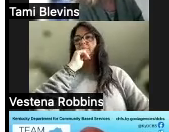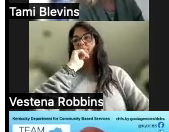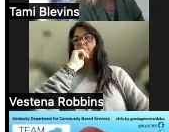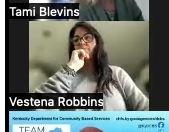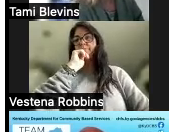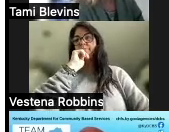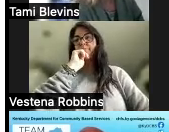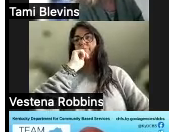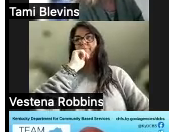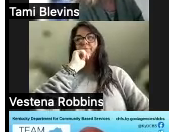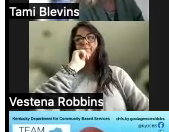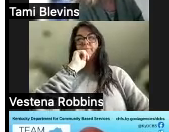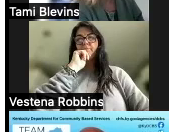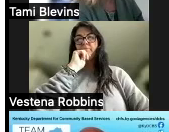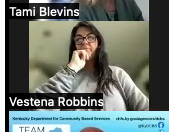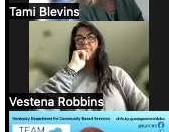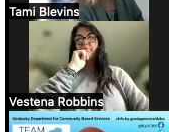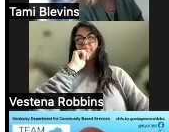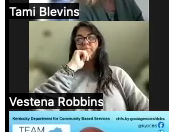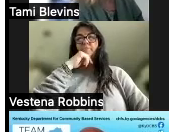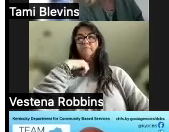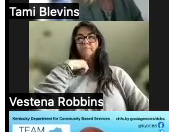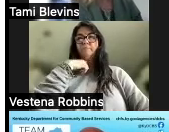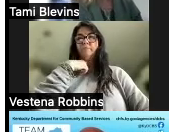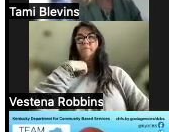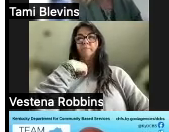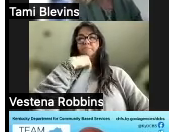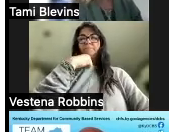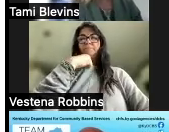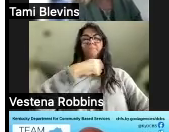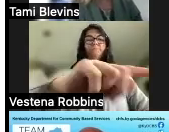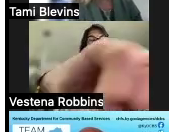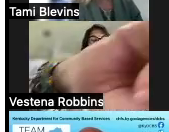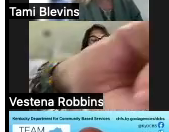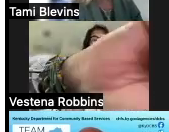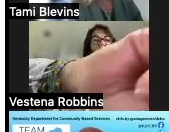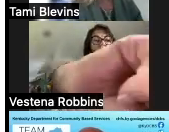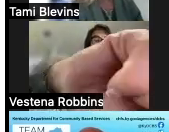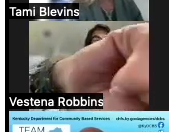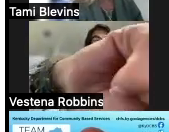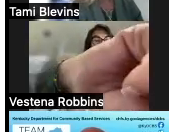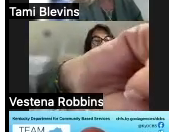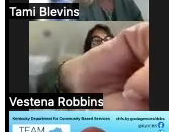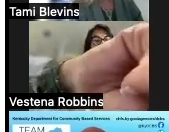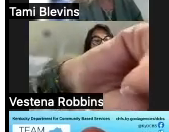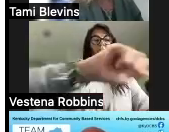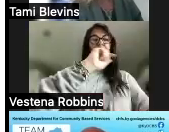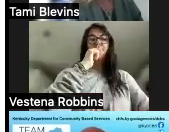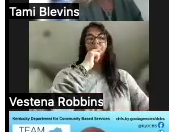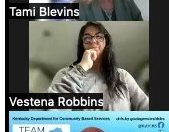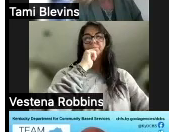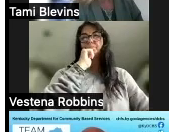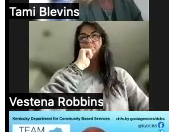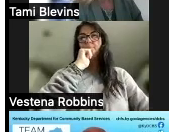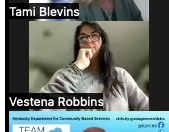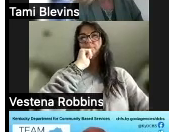demographic points throughout their services as well to improve services and supports. And all of these initiatives that I've mentioned utilize